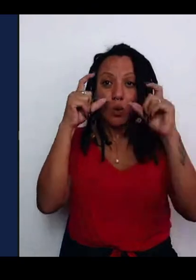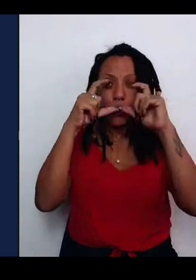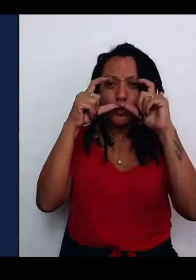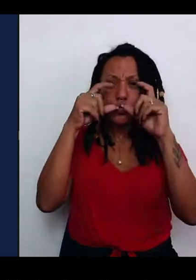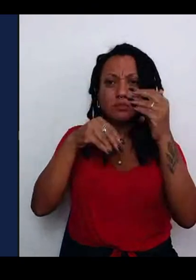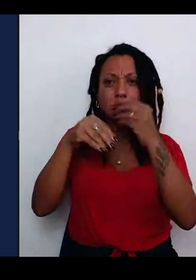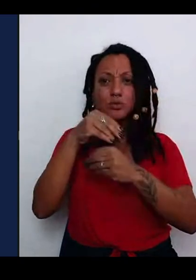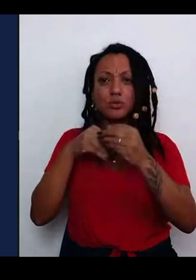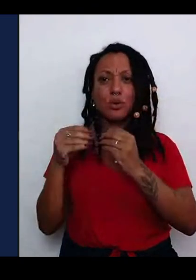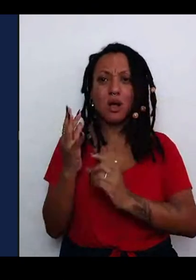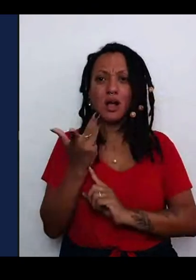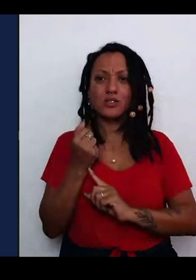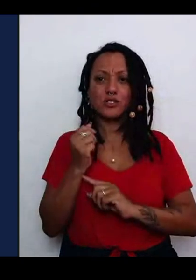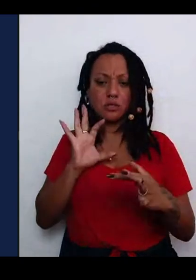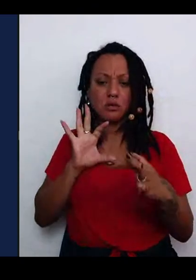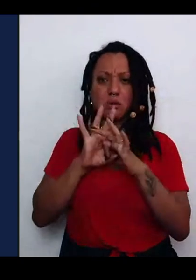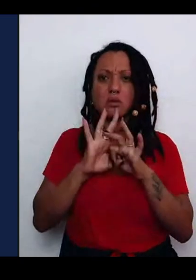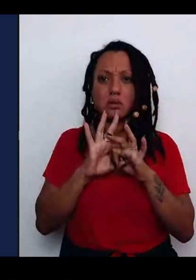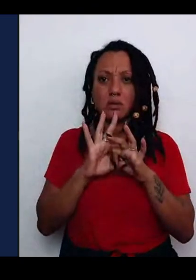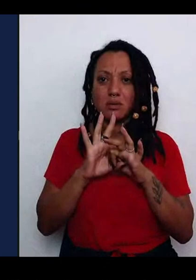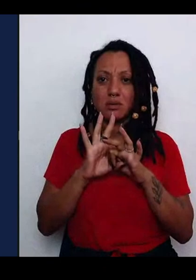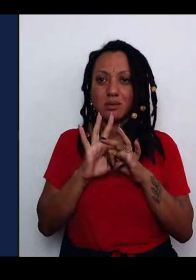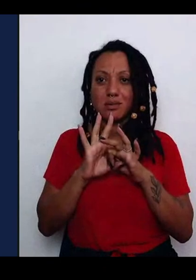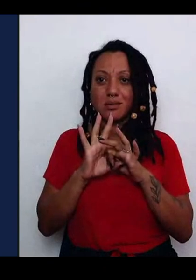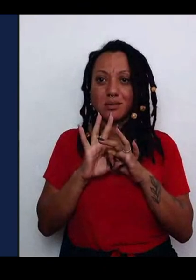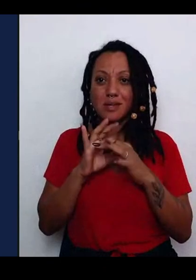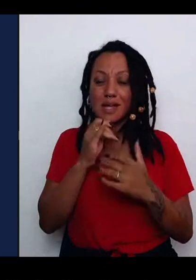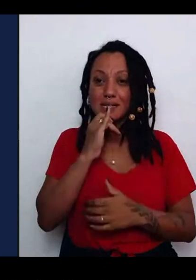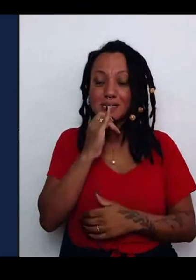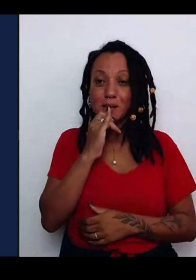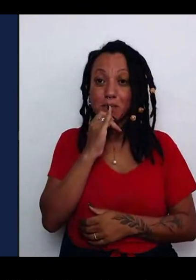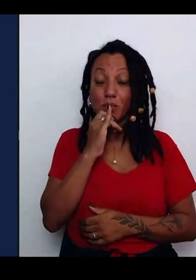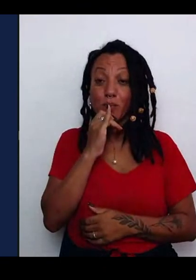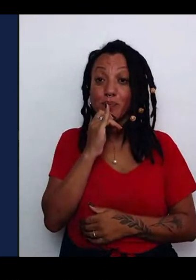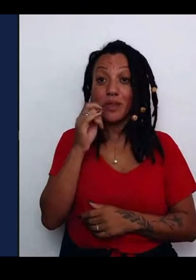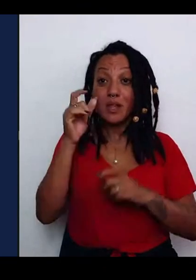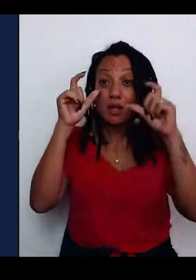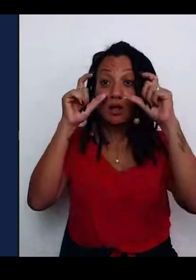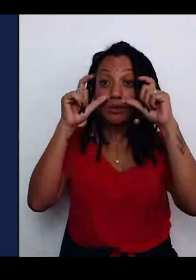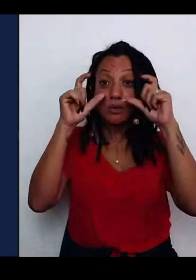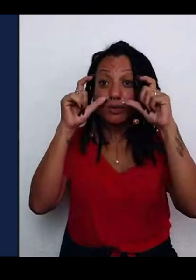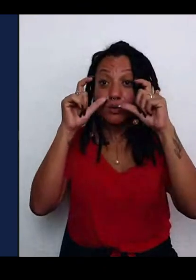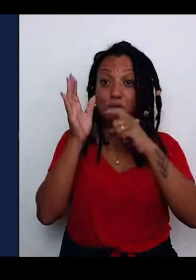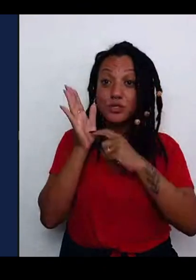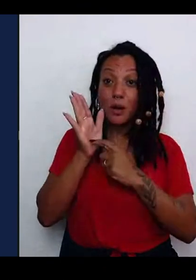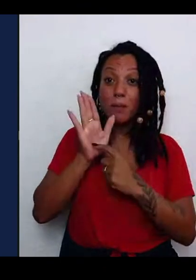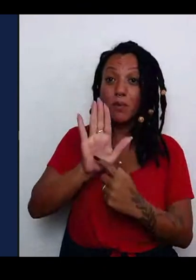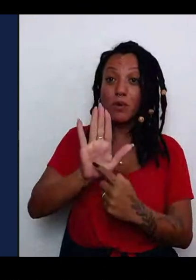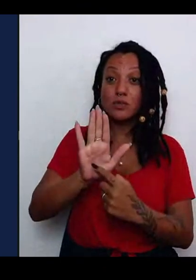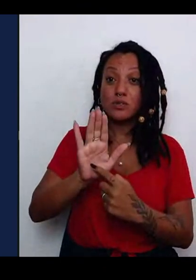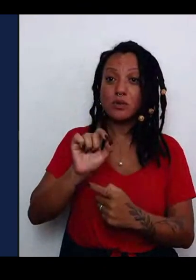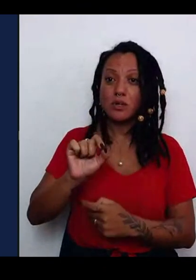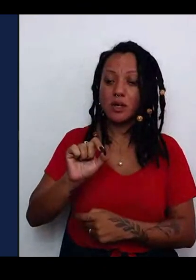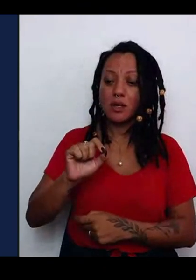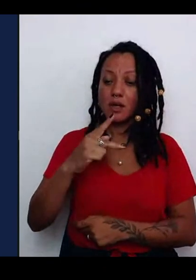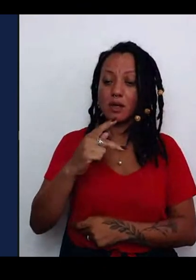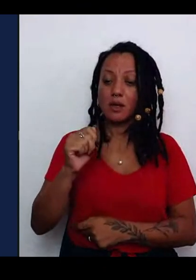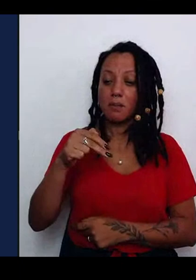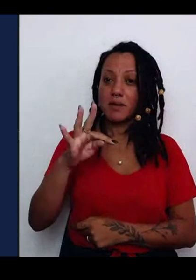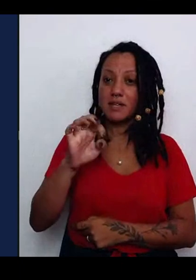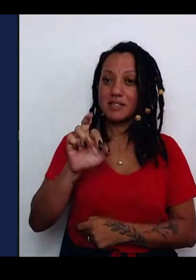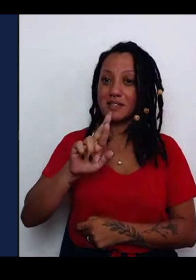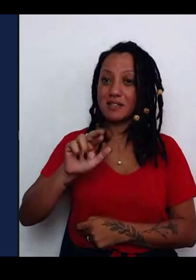they echoed a composition called Pantera onsa from the early 90s by the artist and composer